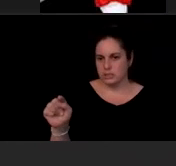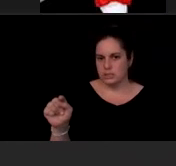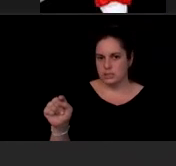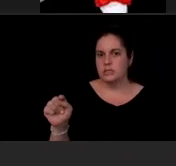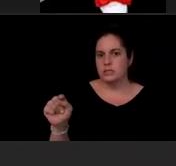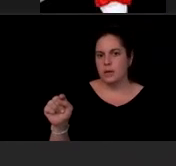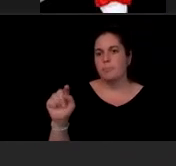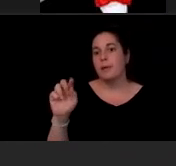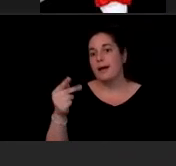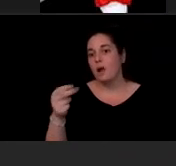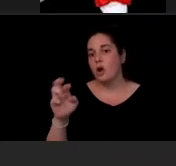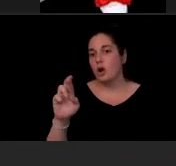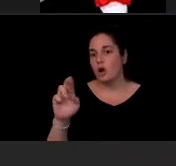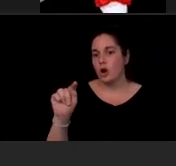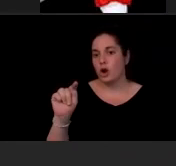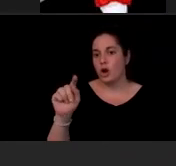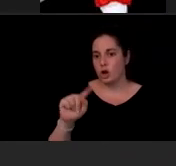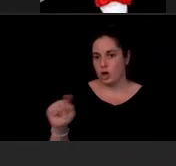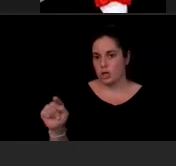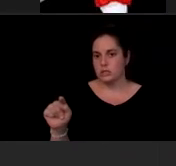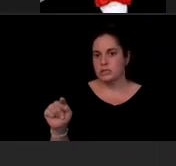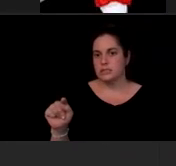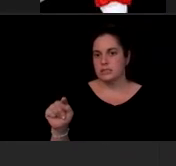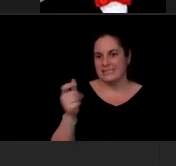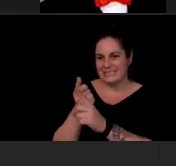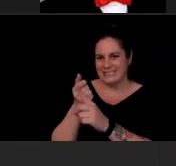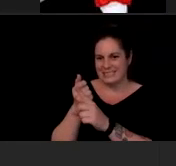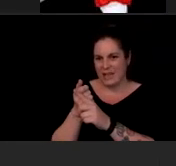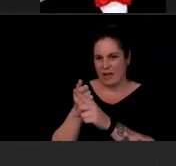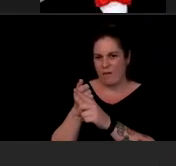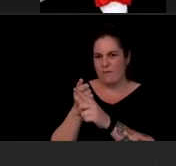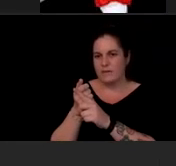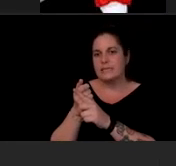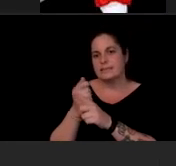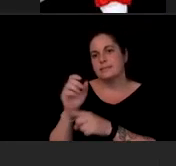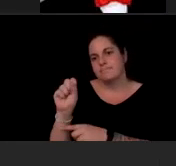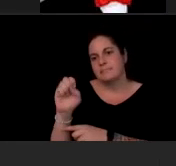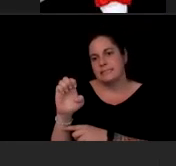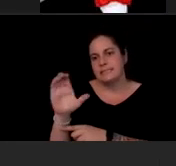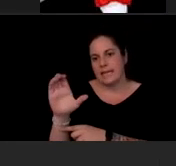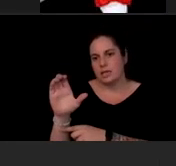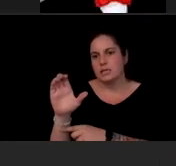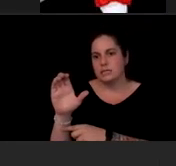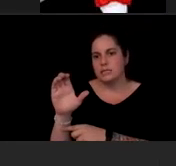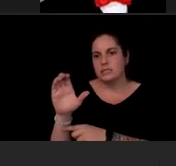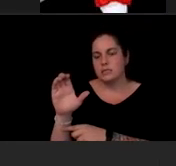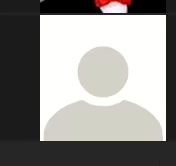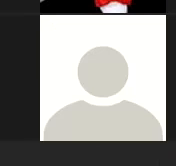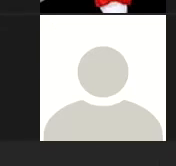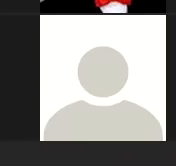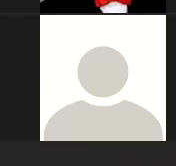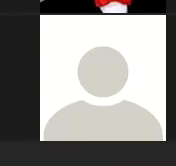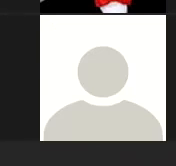be broken down in terms of seconds. And so we also get meters per second